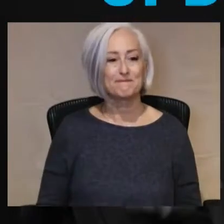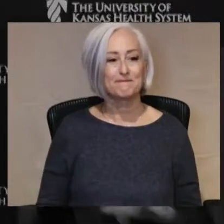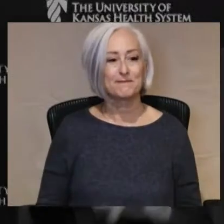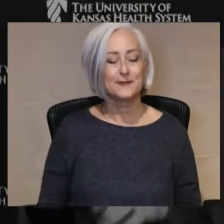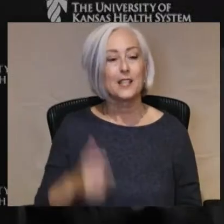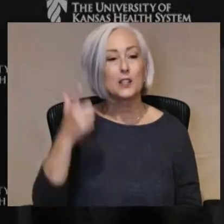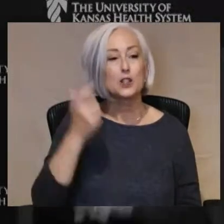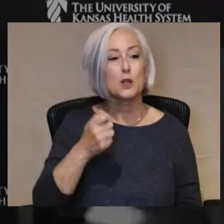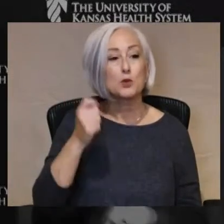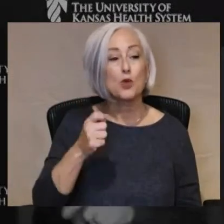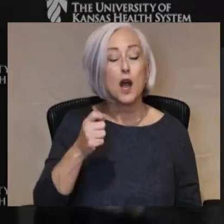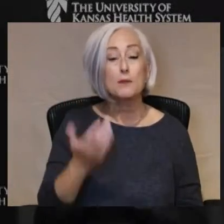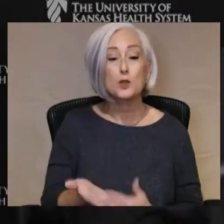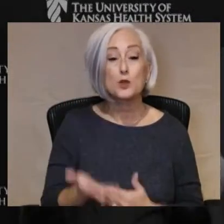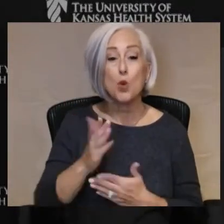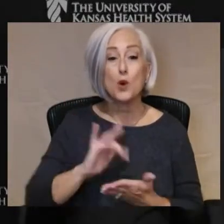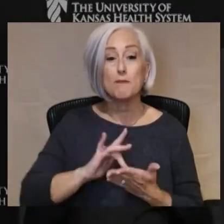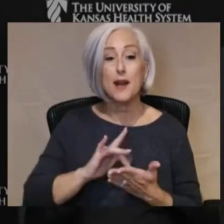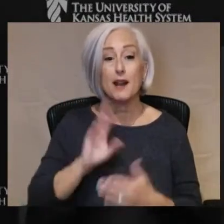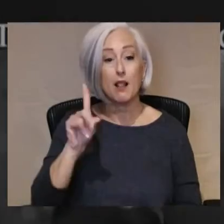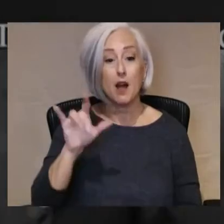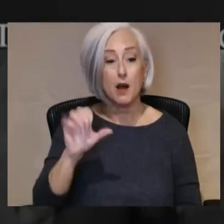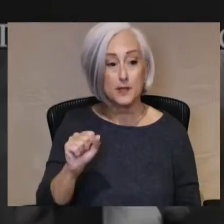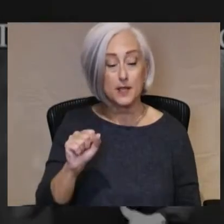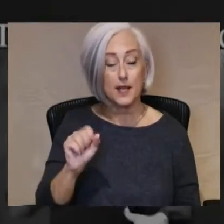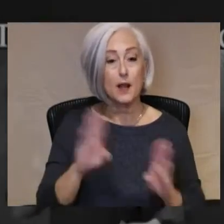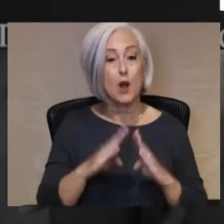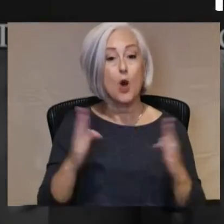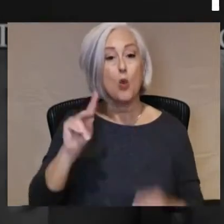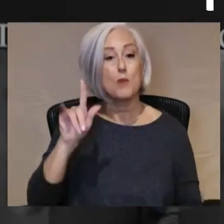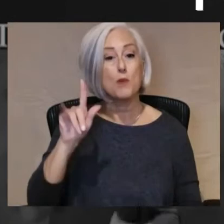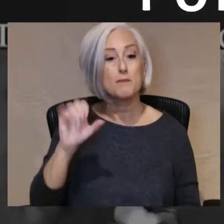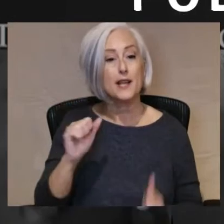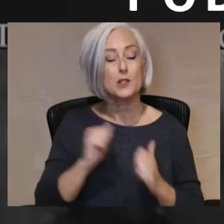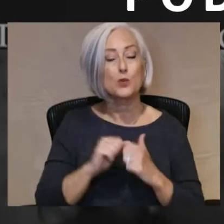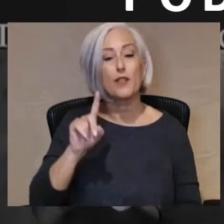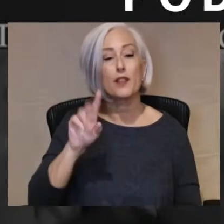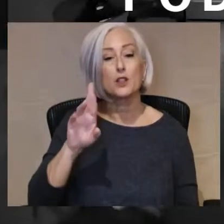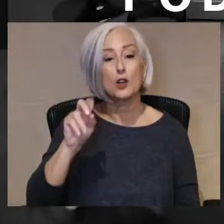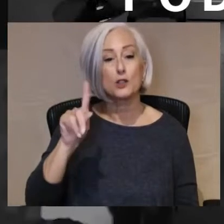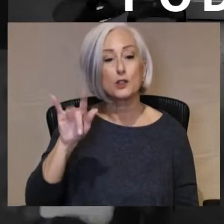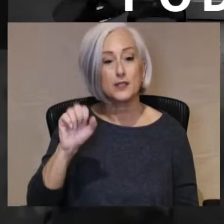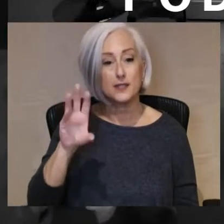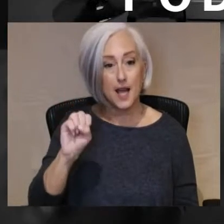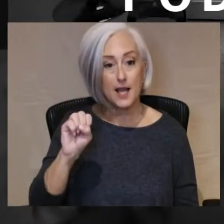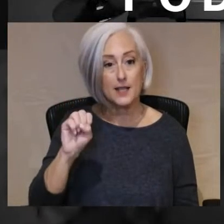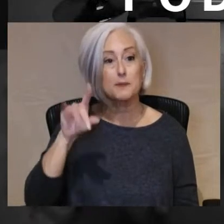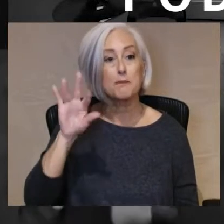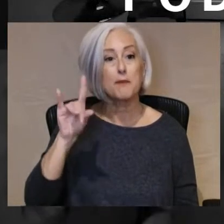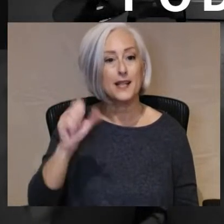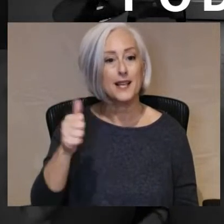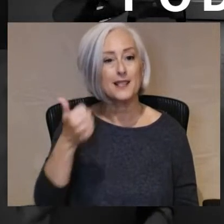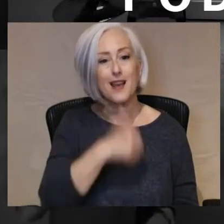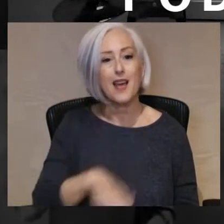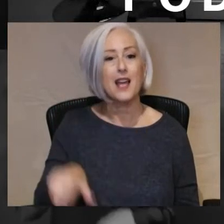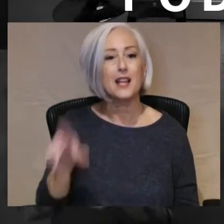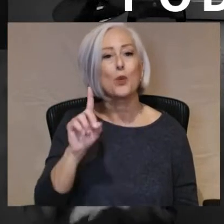Update and Open Mics with Dr. Stites podcasts. Now, everywhere podcasts are available.